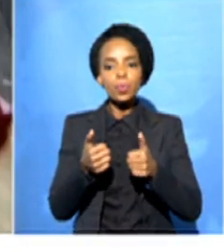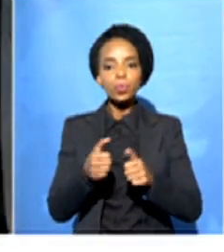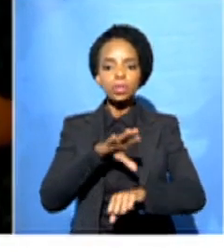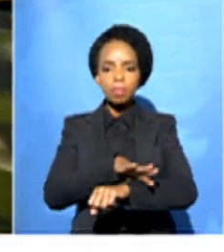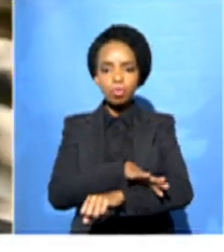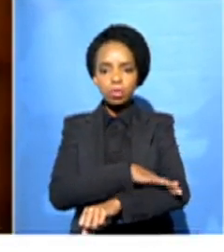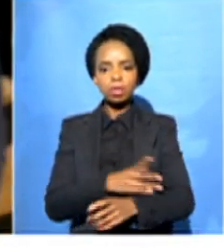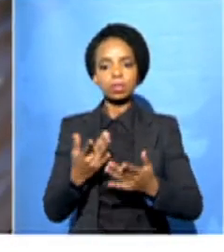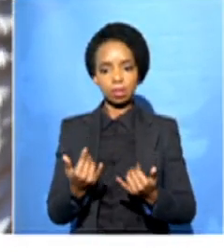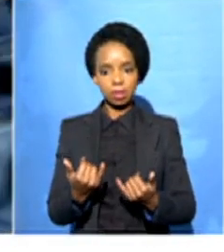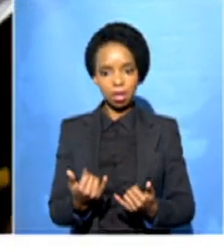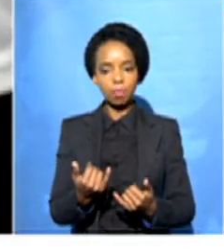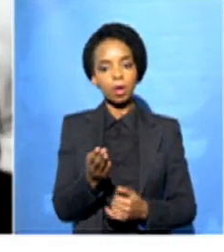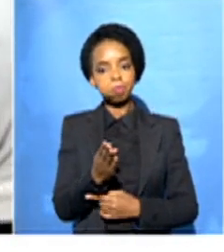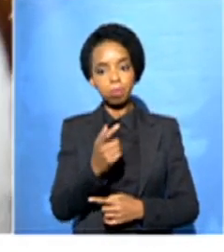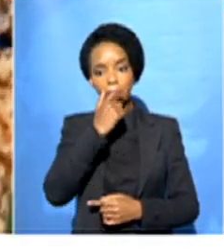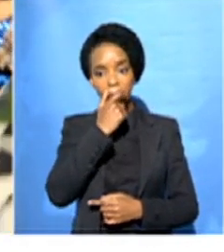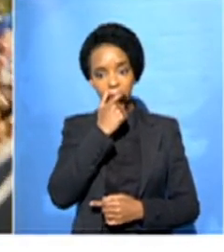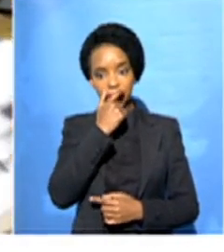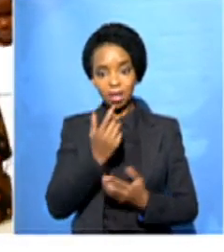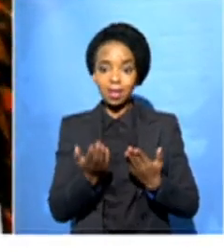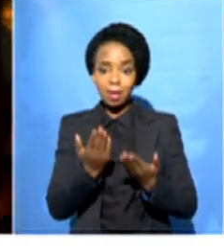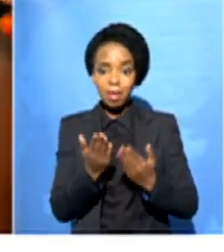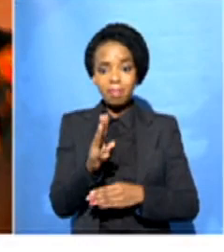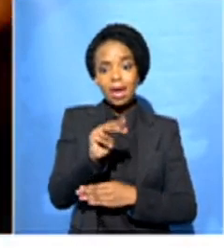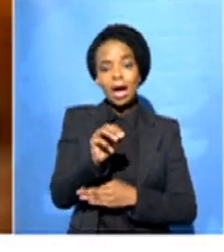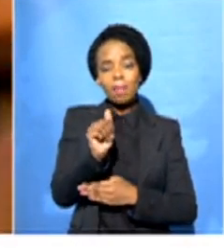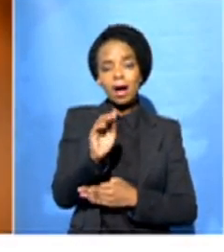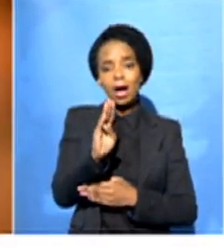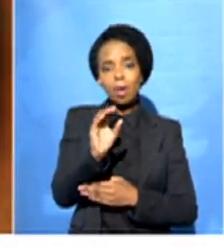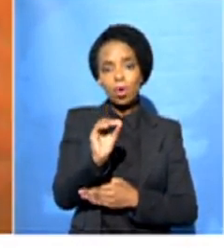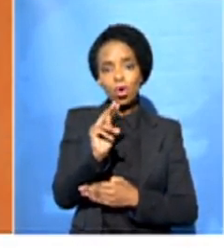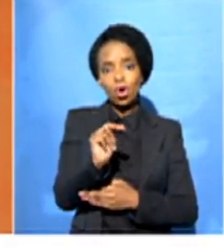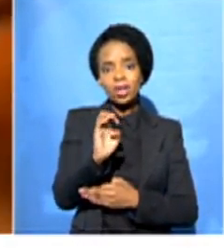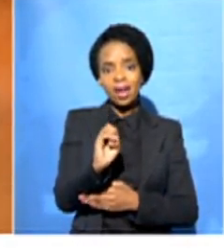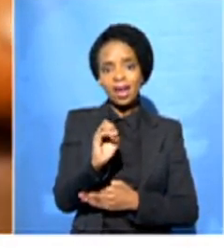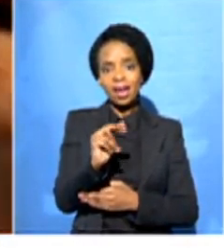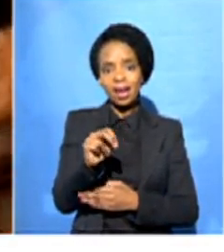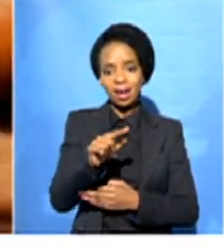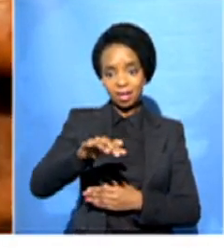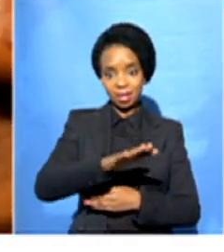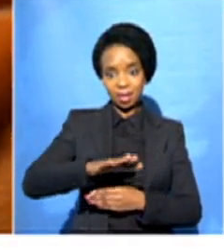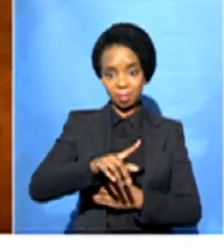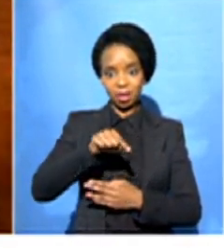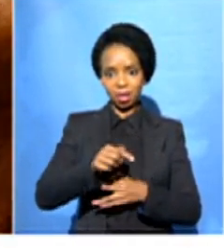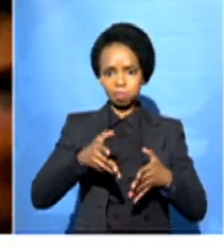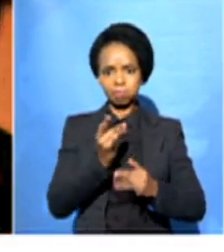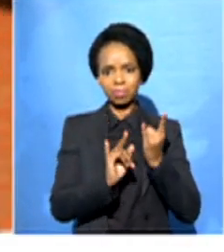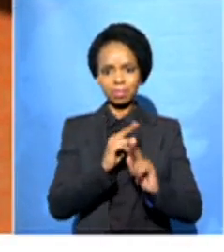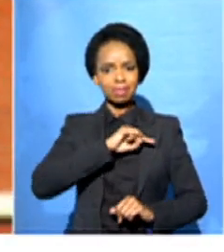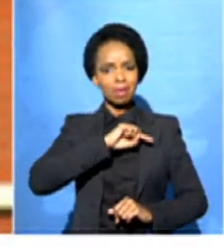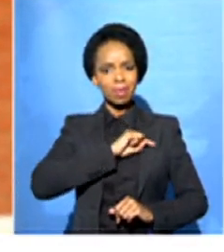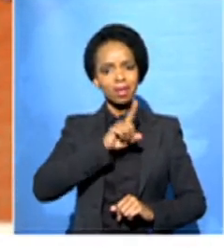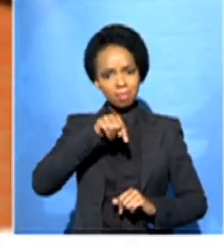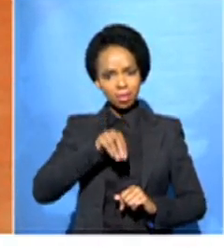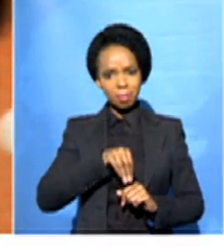maybe Maboneng will go to Shawelo, because why is Maboneng where Maboneng is? We need Sandton in Middlelands, where I come